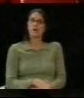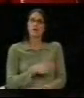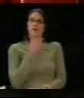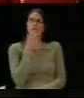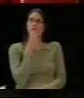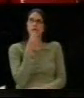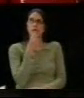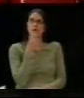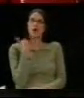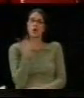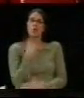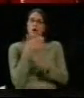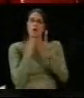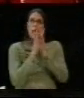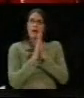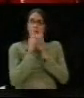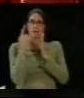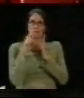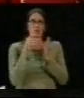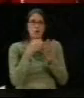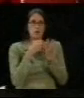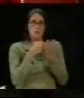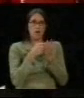We're asking for the appropriation.